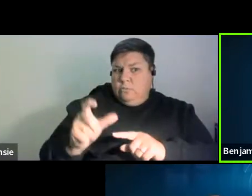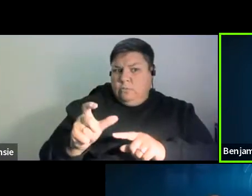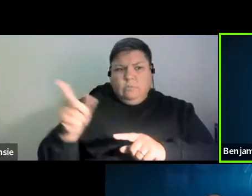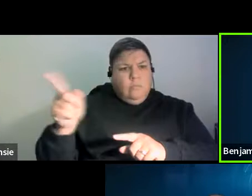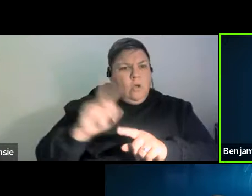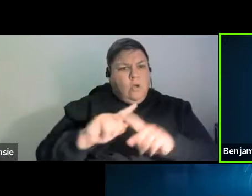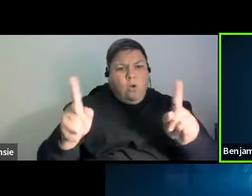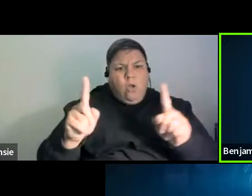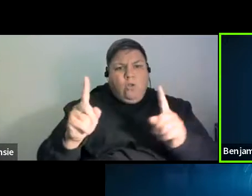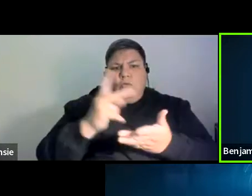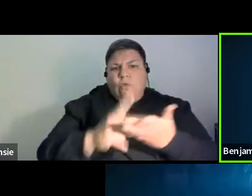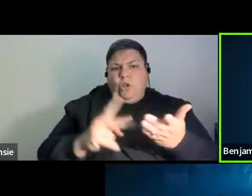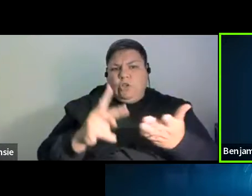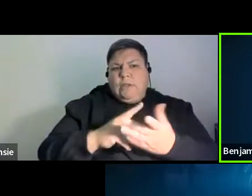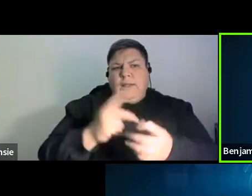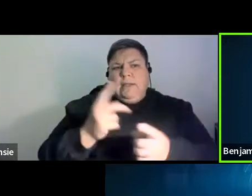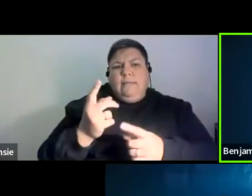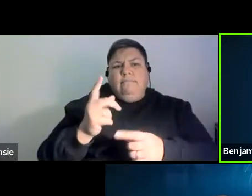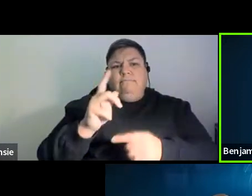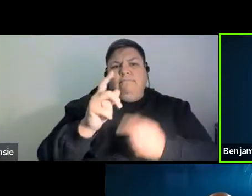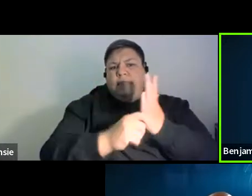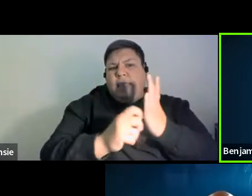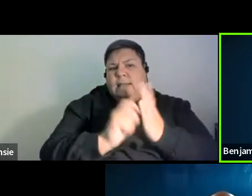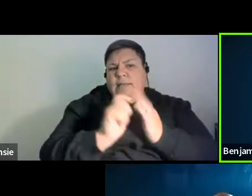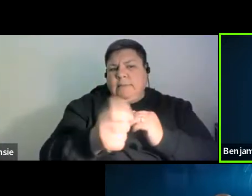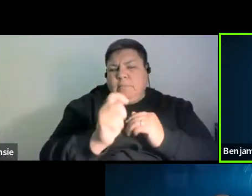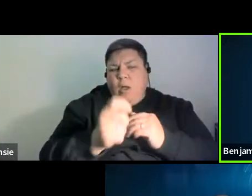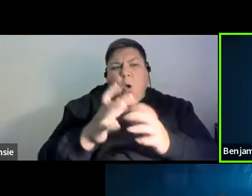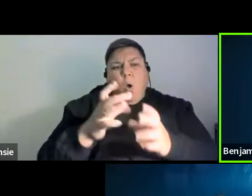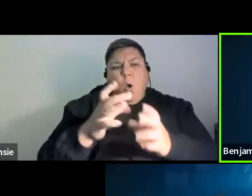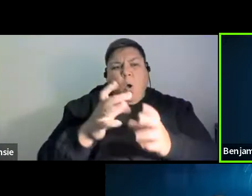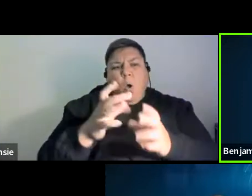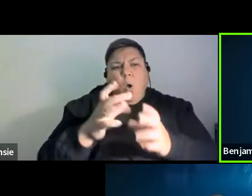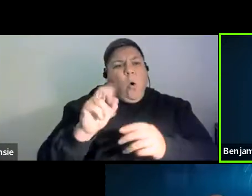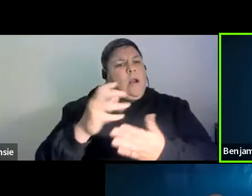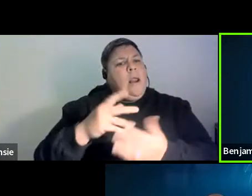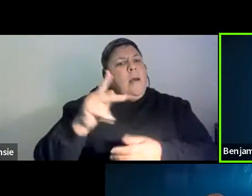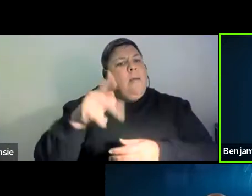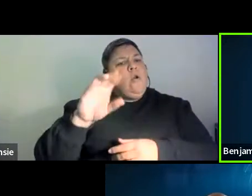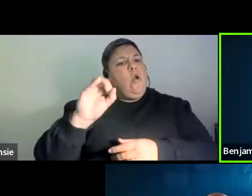taxpayer or does not have a profile on e-filing?